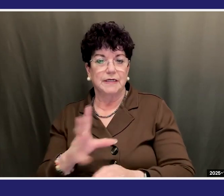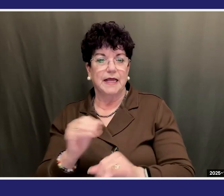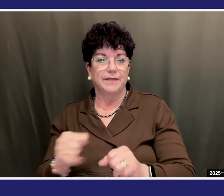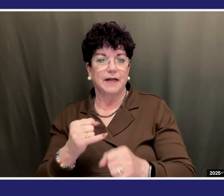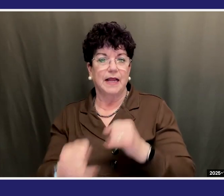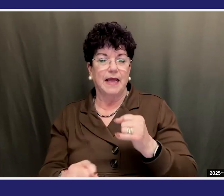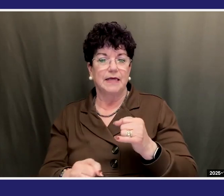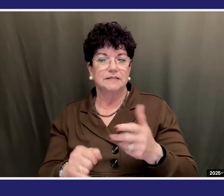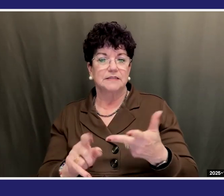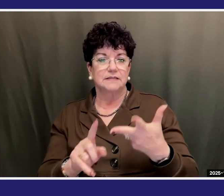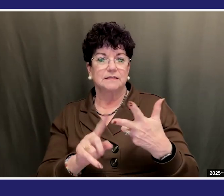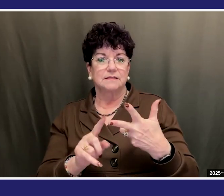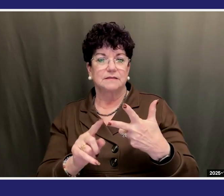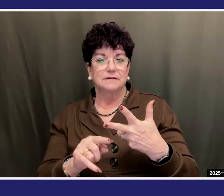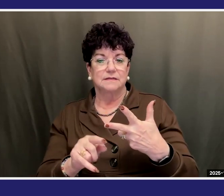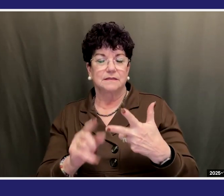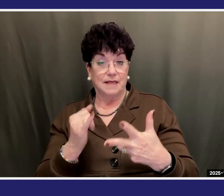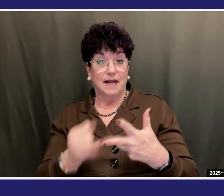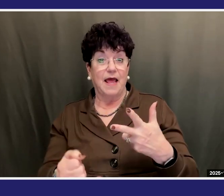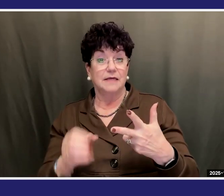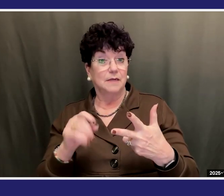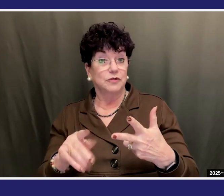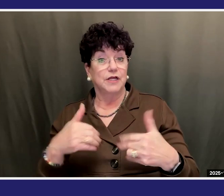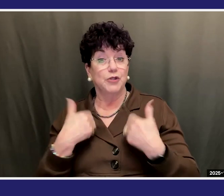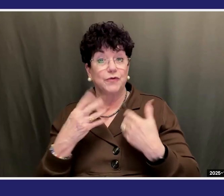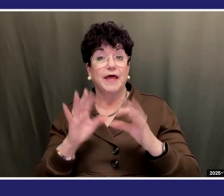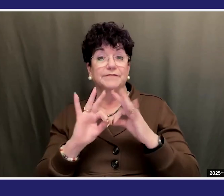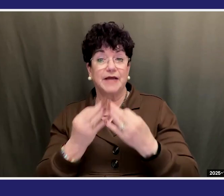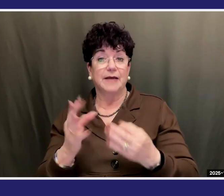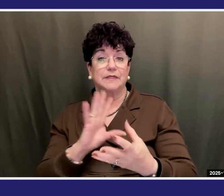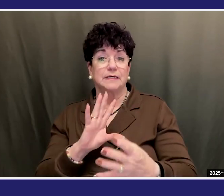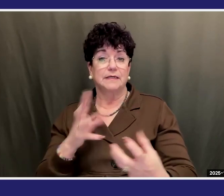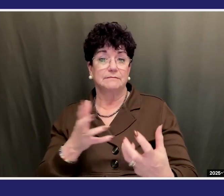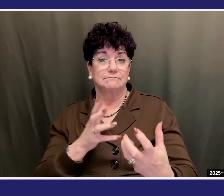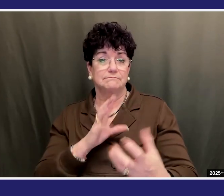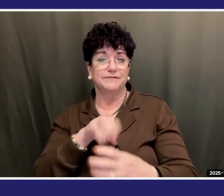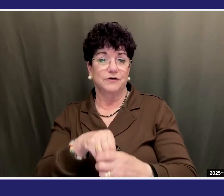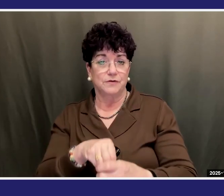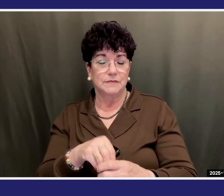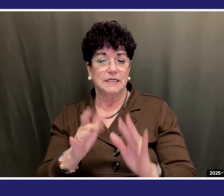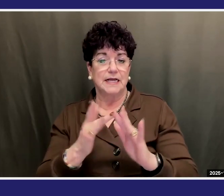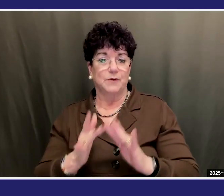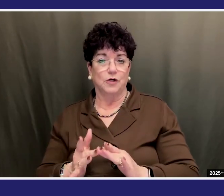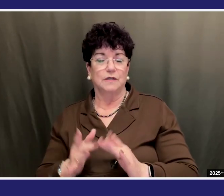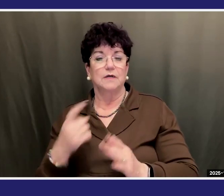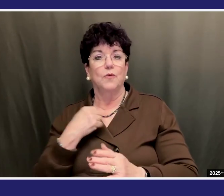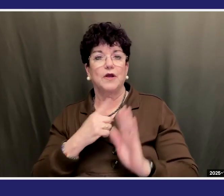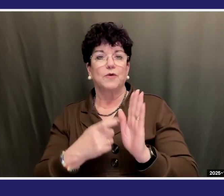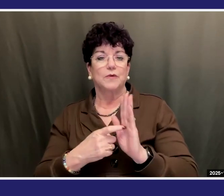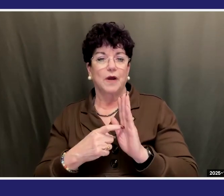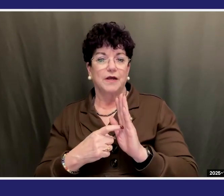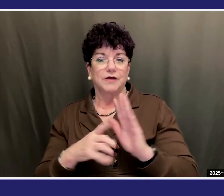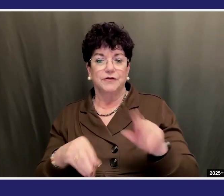last engagement opportunity is the Youth and Family Engagement Network. So in the statute, we are required to dedicate at